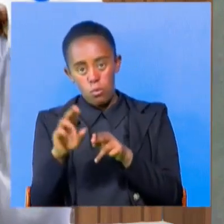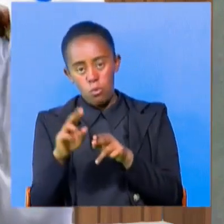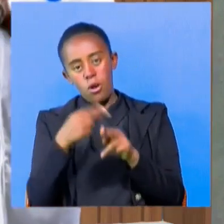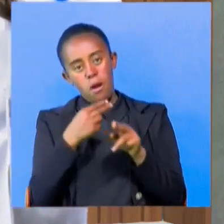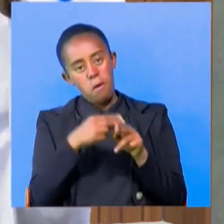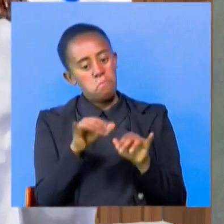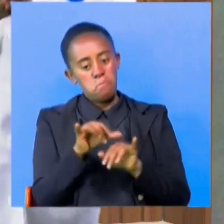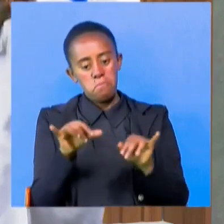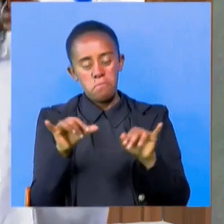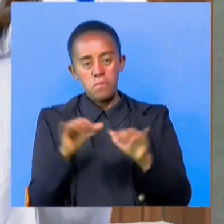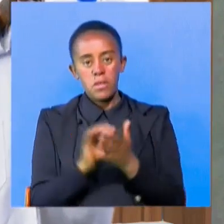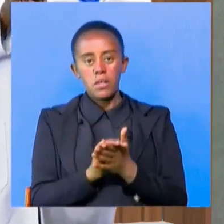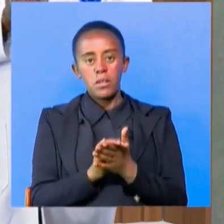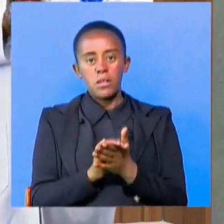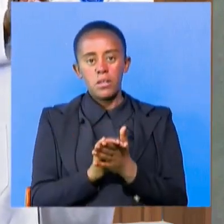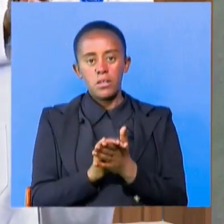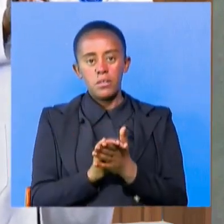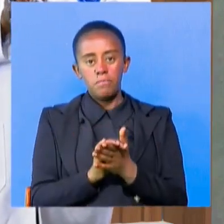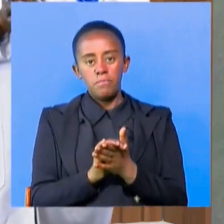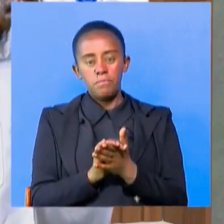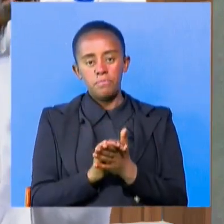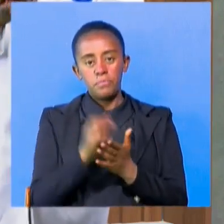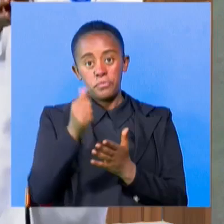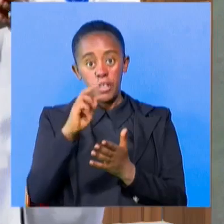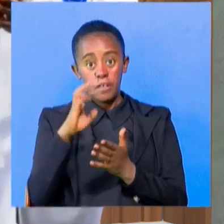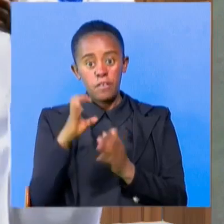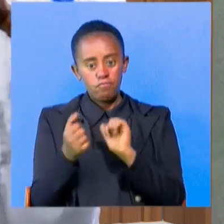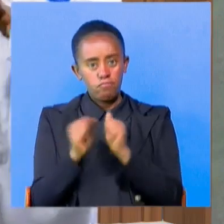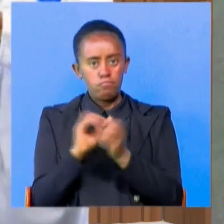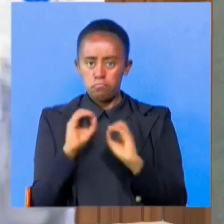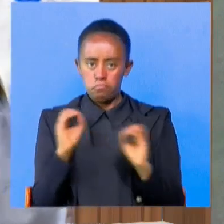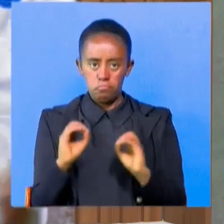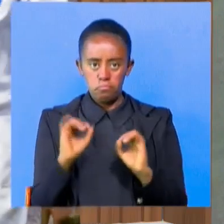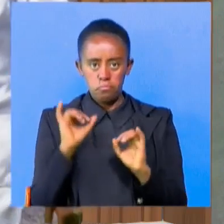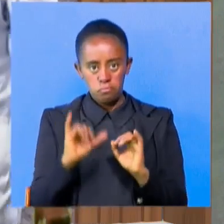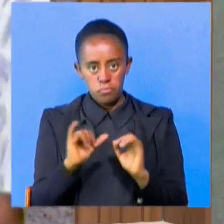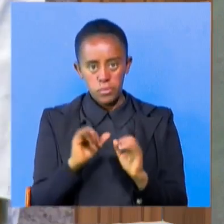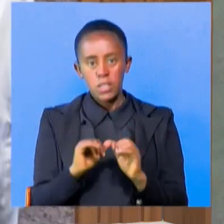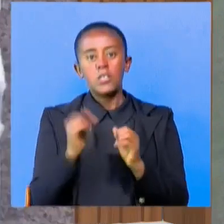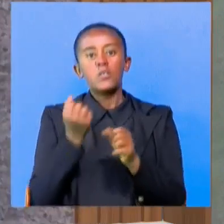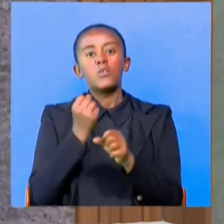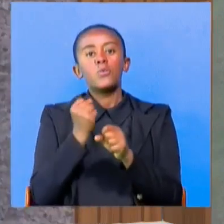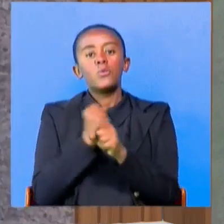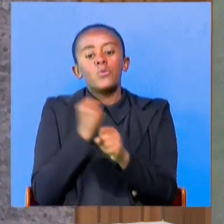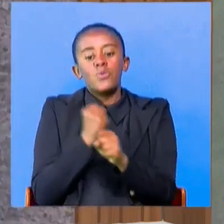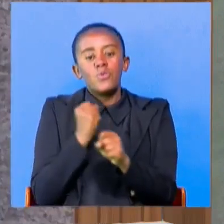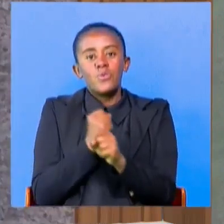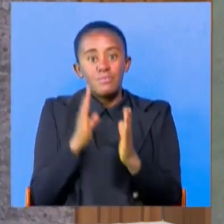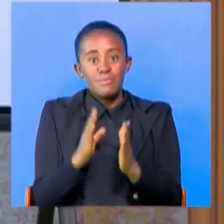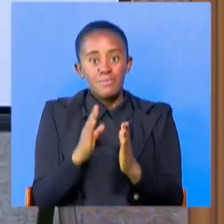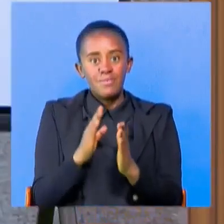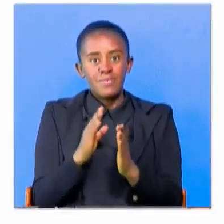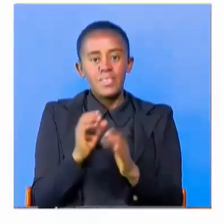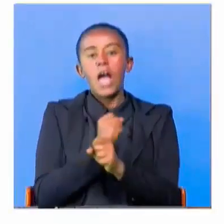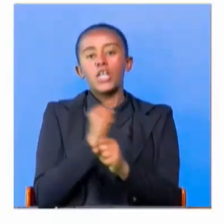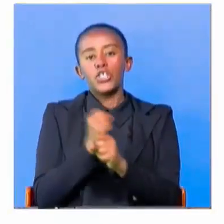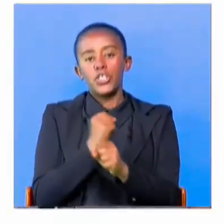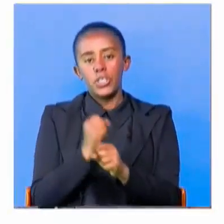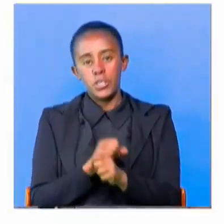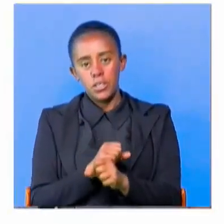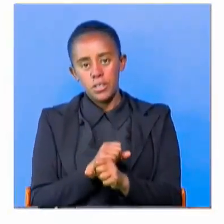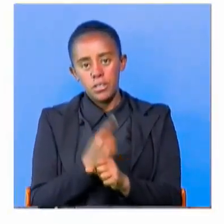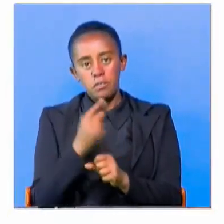of the active tense. Therefore, doer of the action. Give more emphasis to